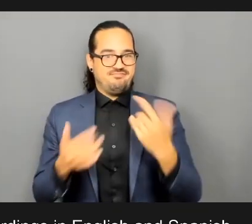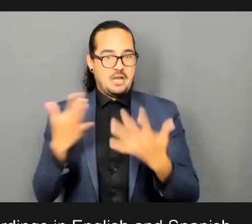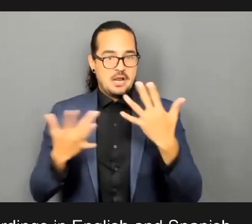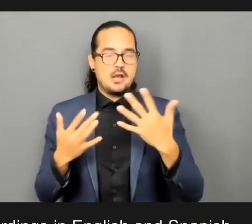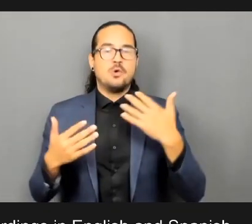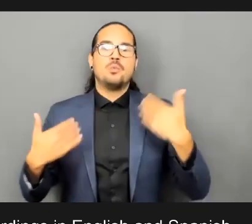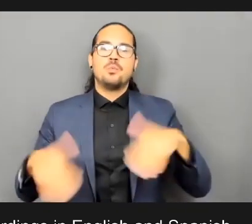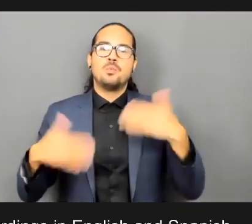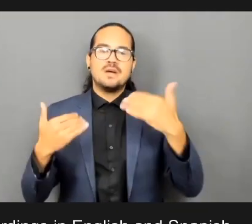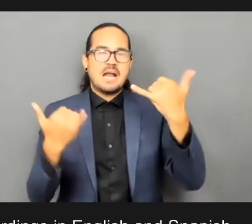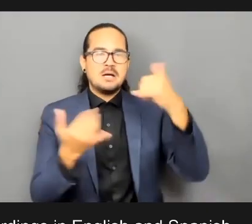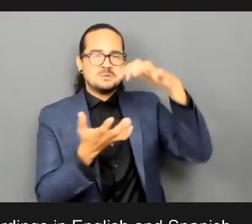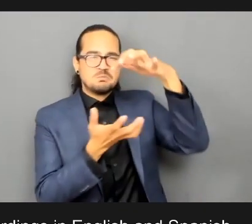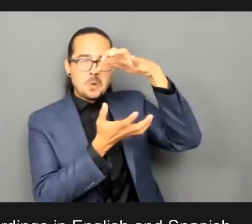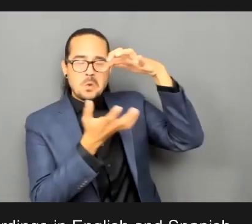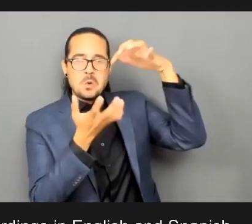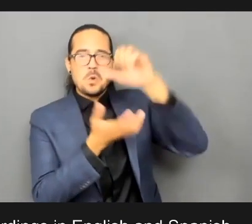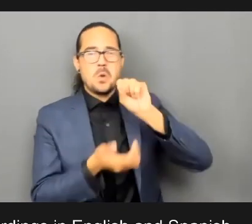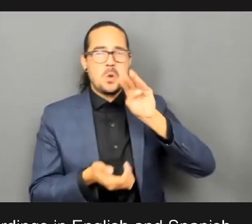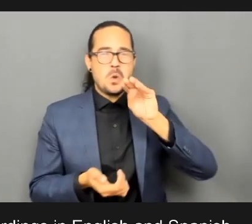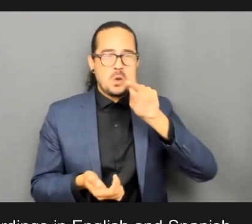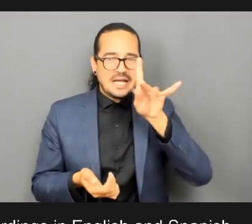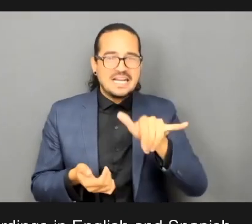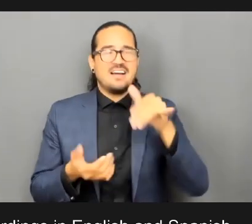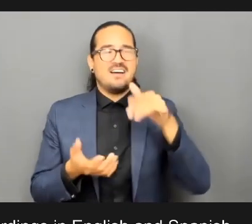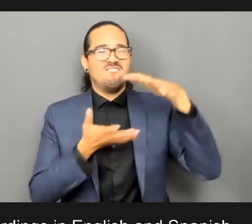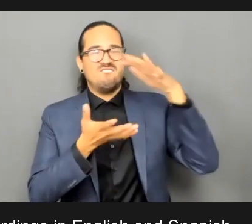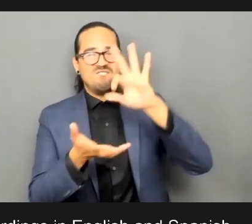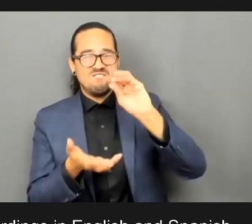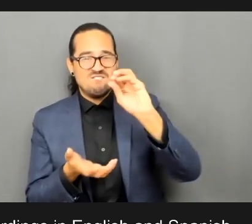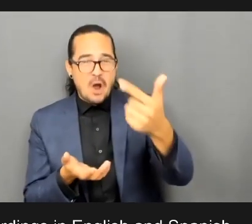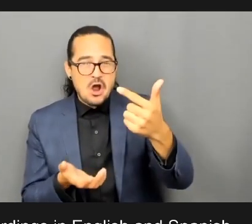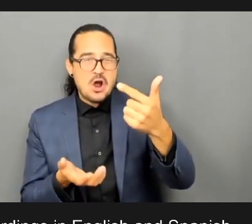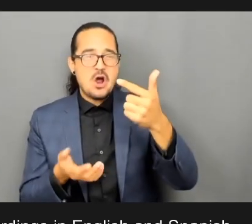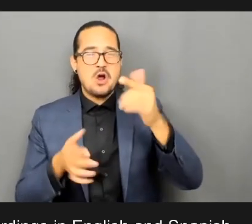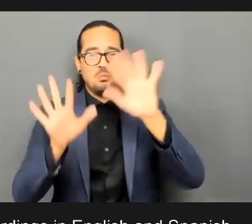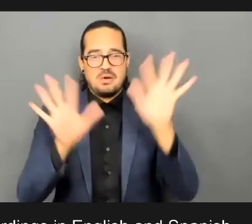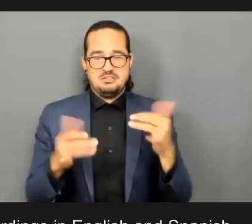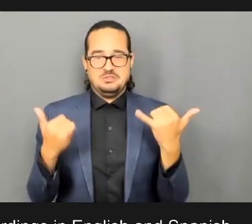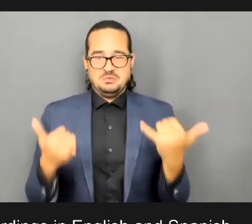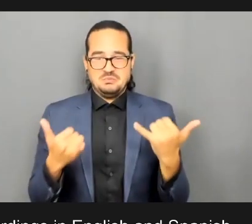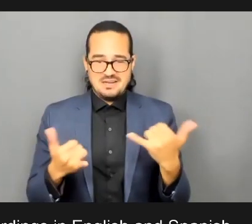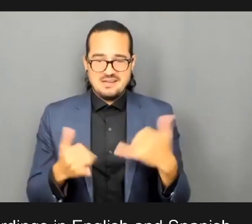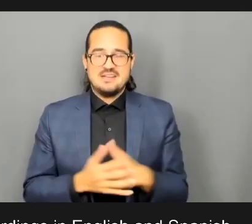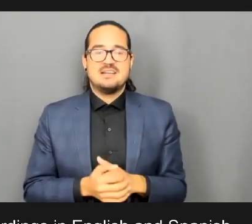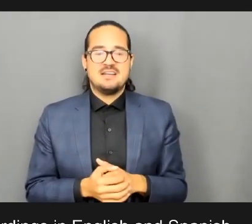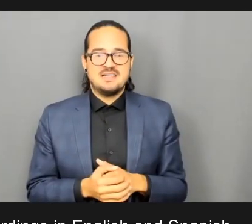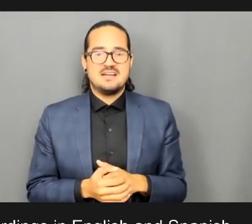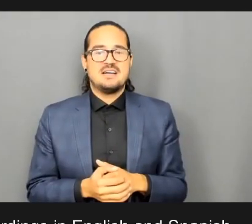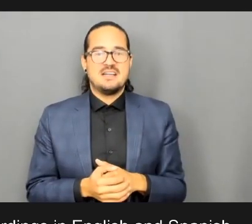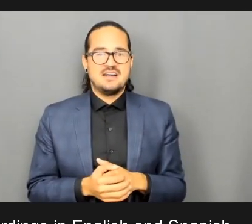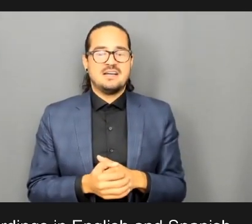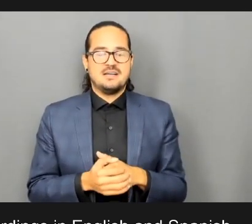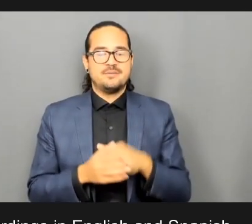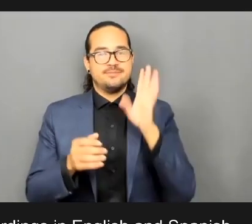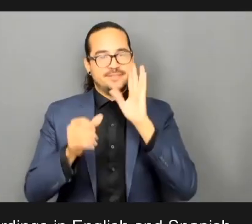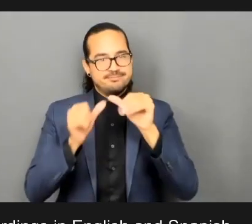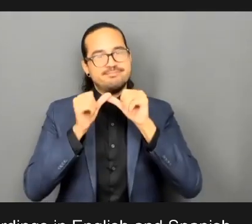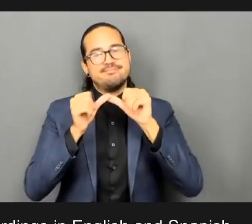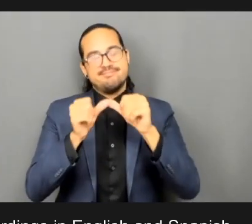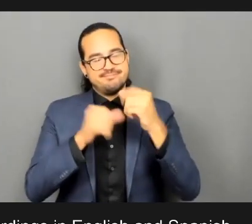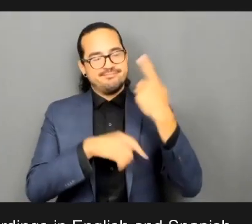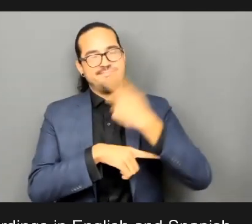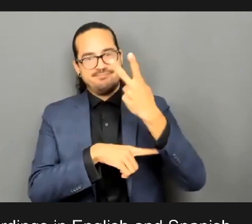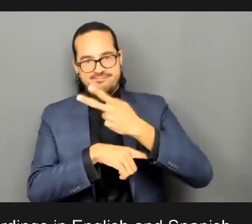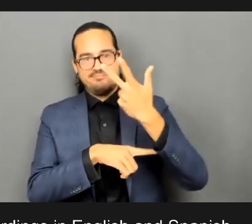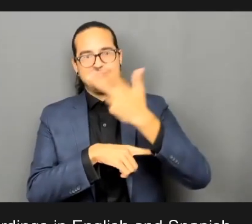local visibilities are down pretty low across the area, and that looks to continue the next several days because until we get the smoke